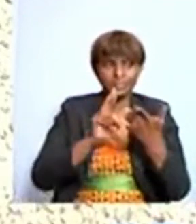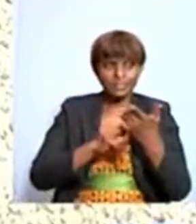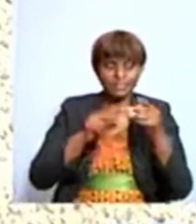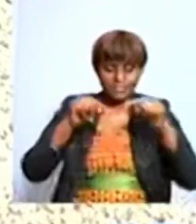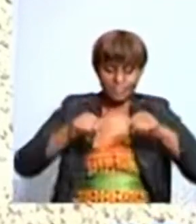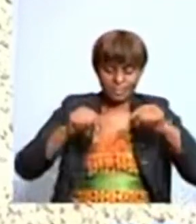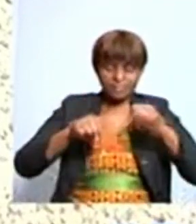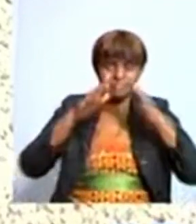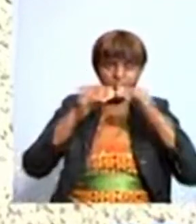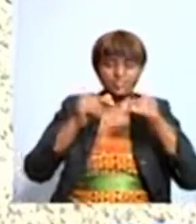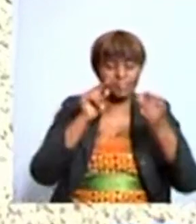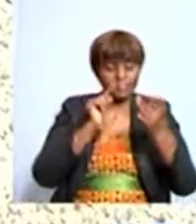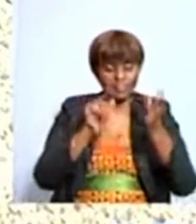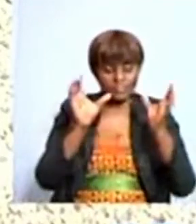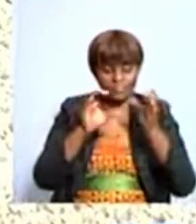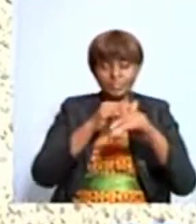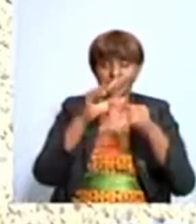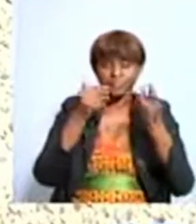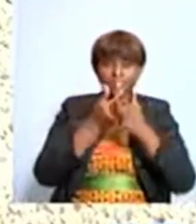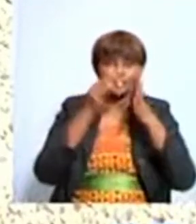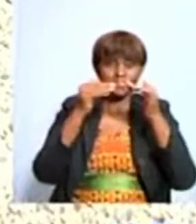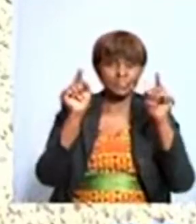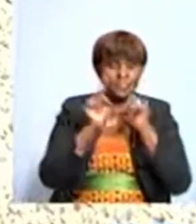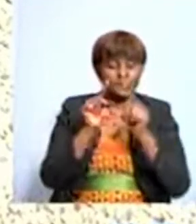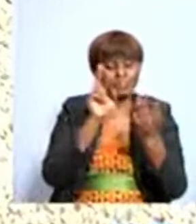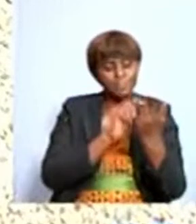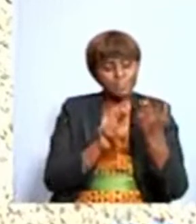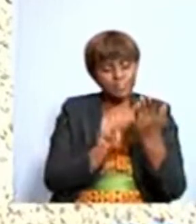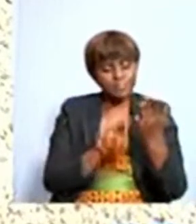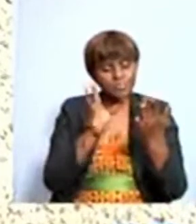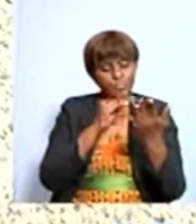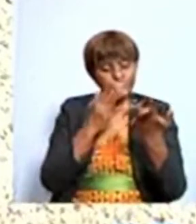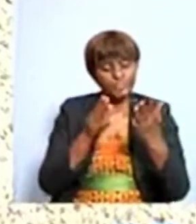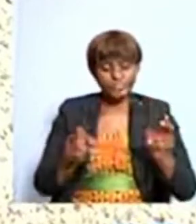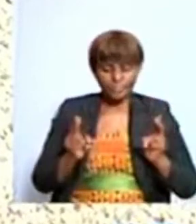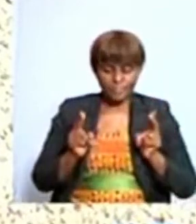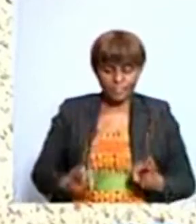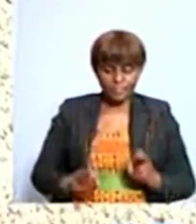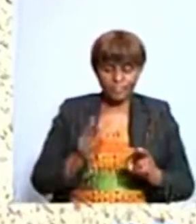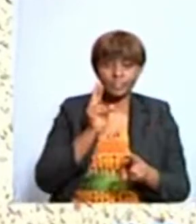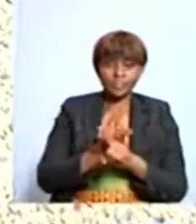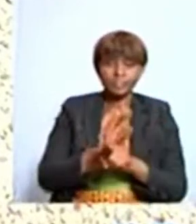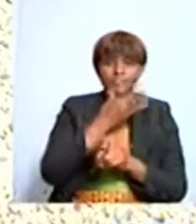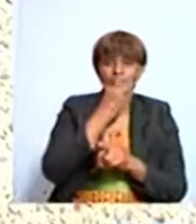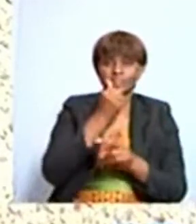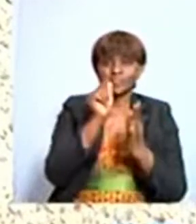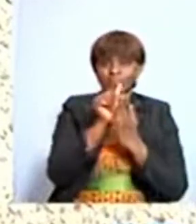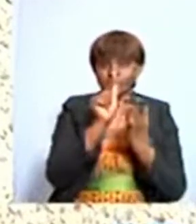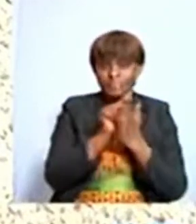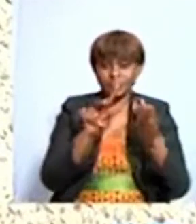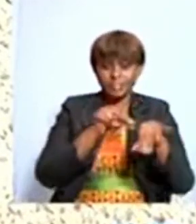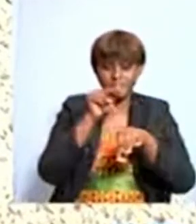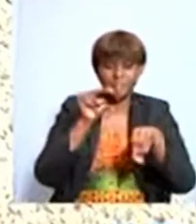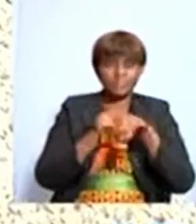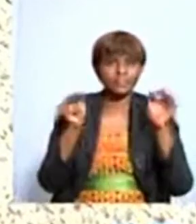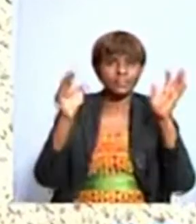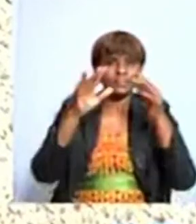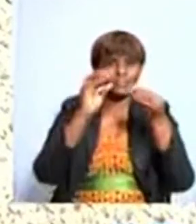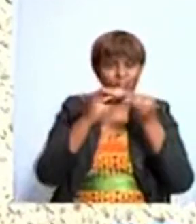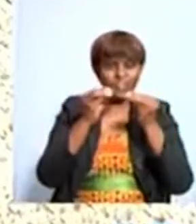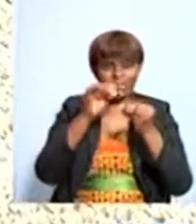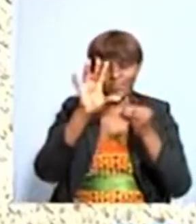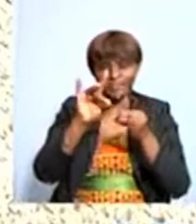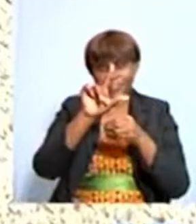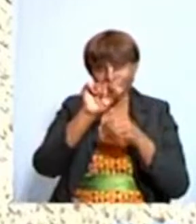House that the Committee of the whole House has gone through Human Rights Commission Bill, National Assembly Bill number 8